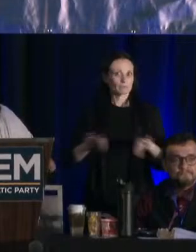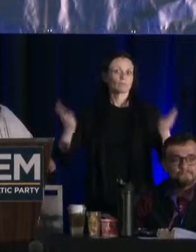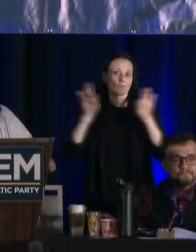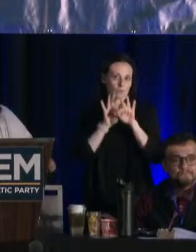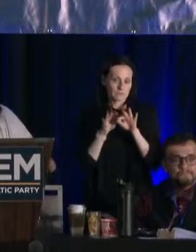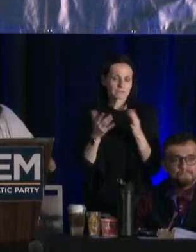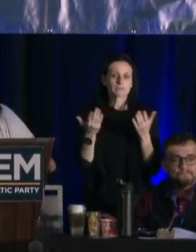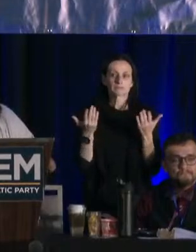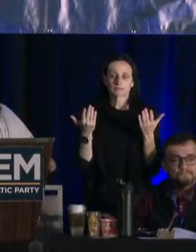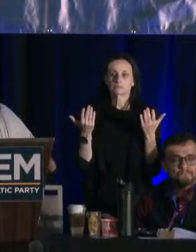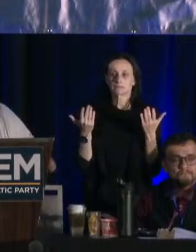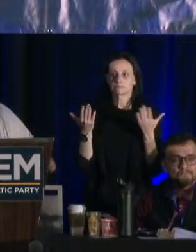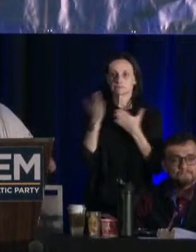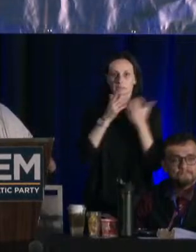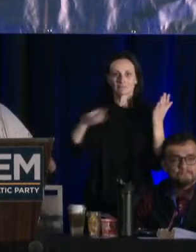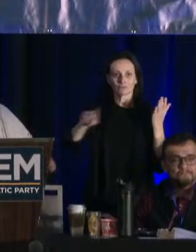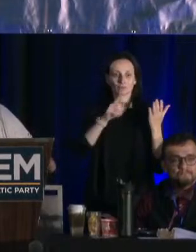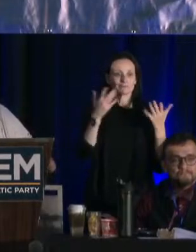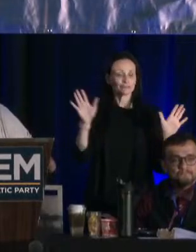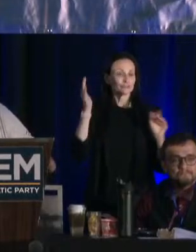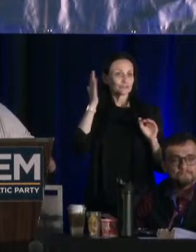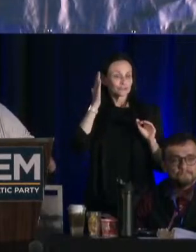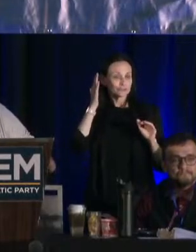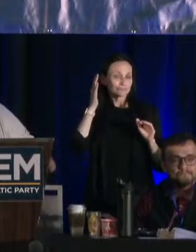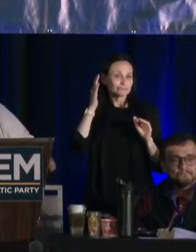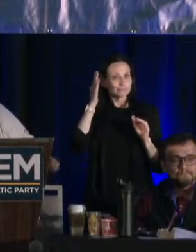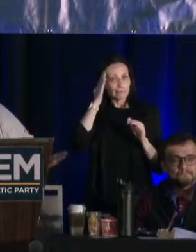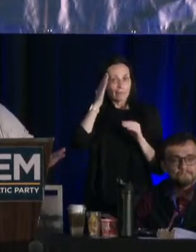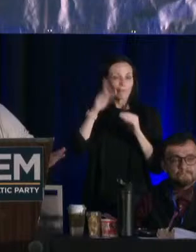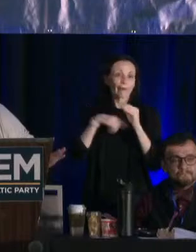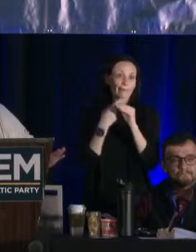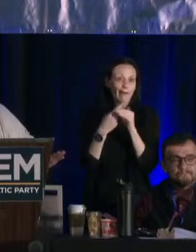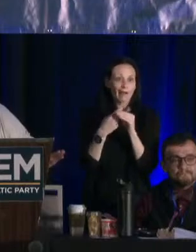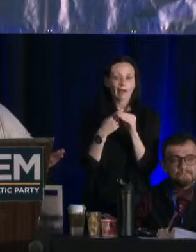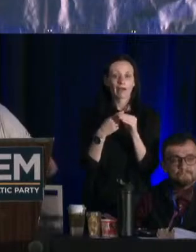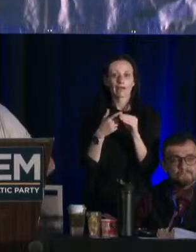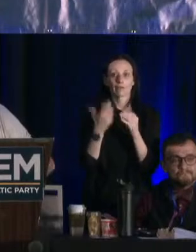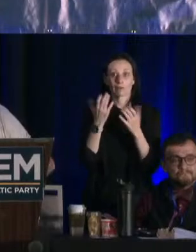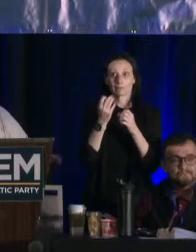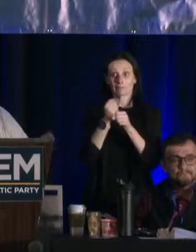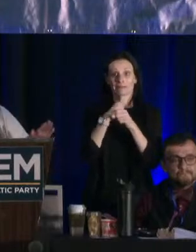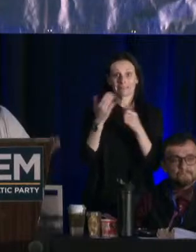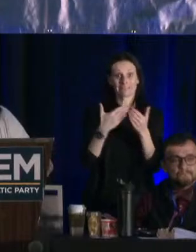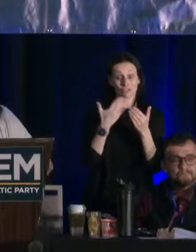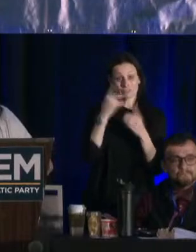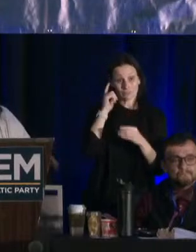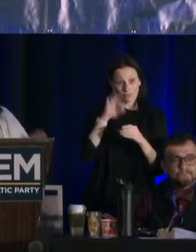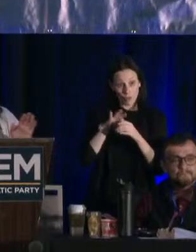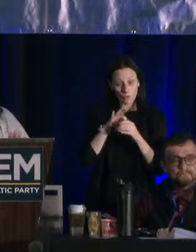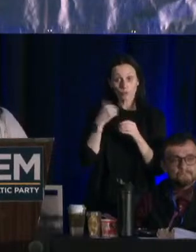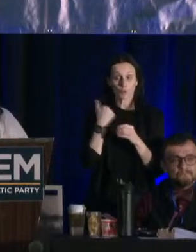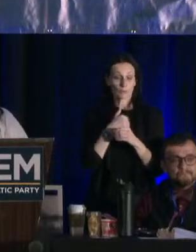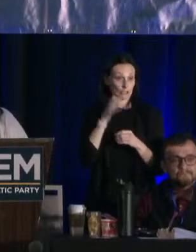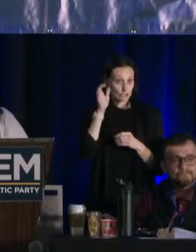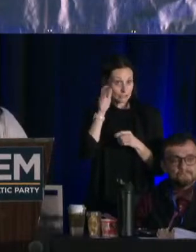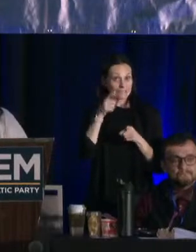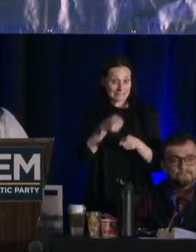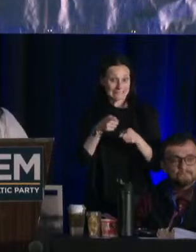and I think some of you, we've heard your complaints about wanting to be a little bit easier on the pocketbook. So we heard you. I